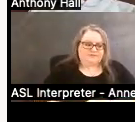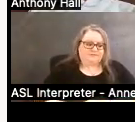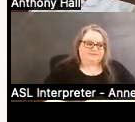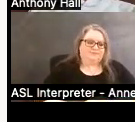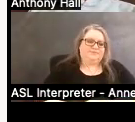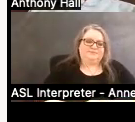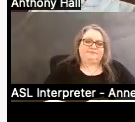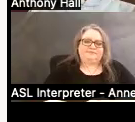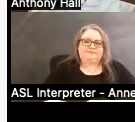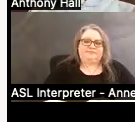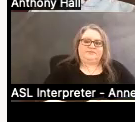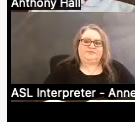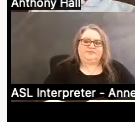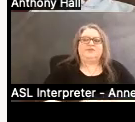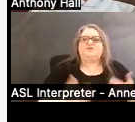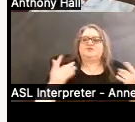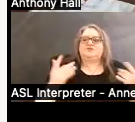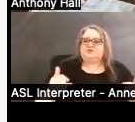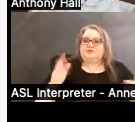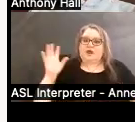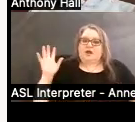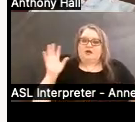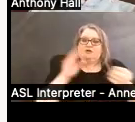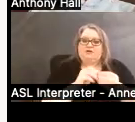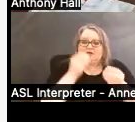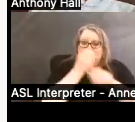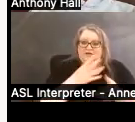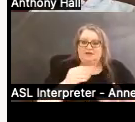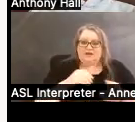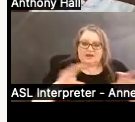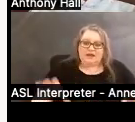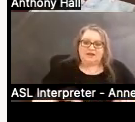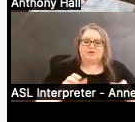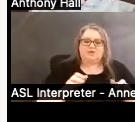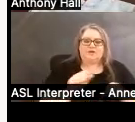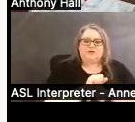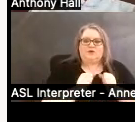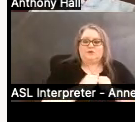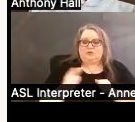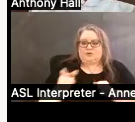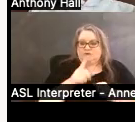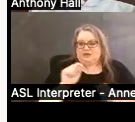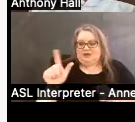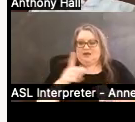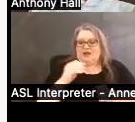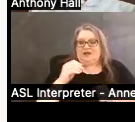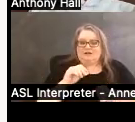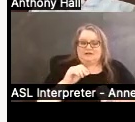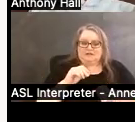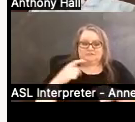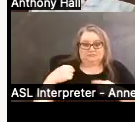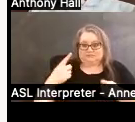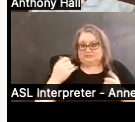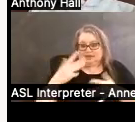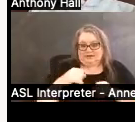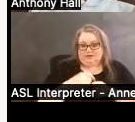So with all of that, TL, what it sounds like to me and doing the work with you all over these years, with the flex funding,